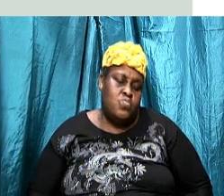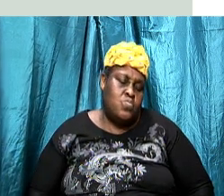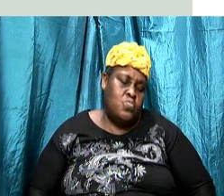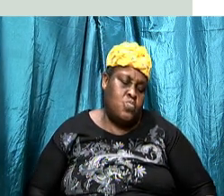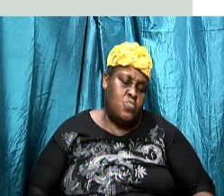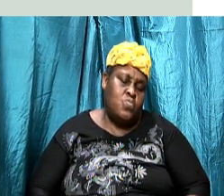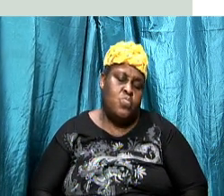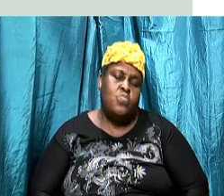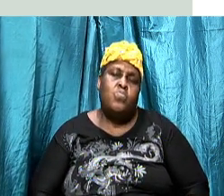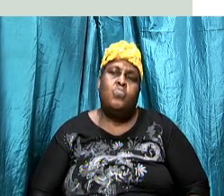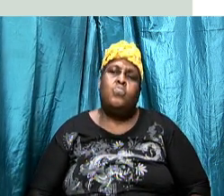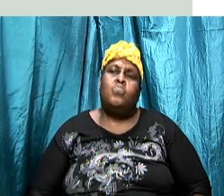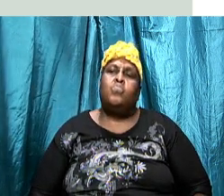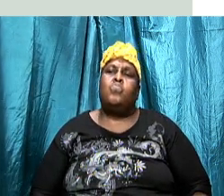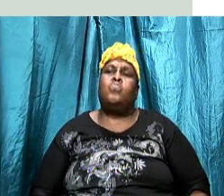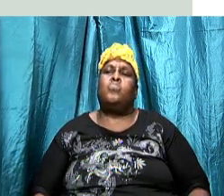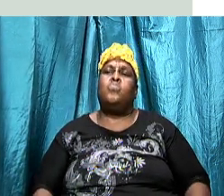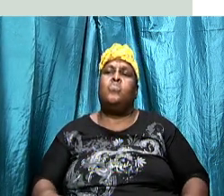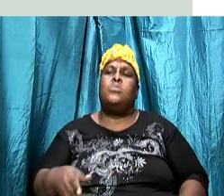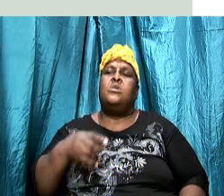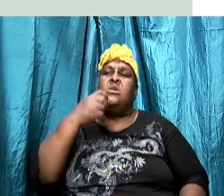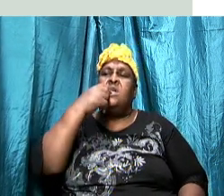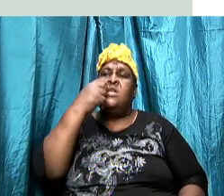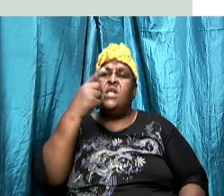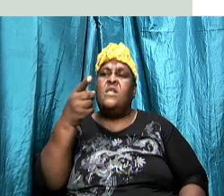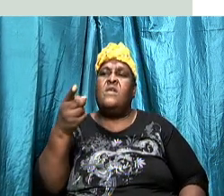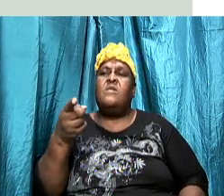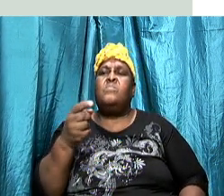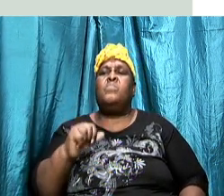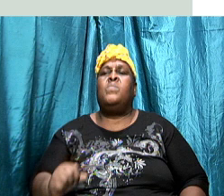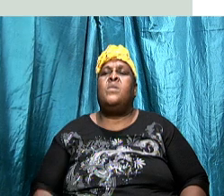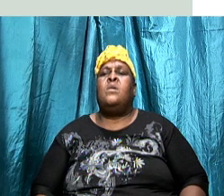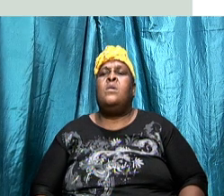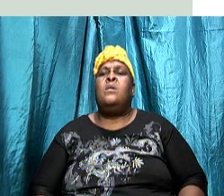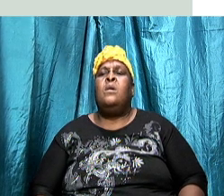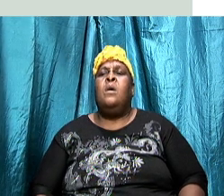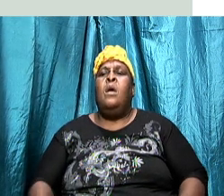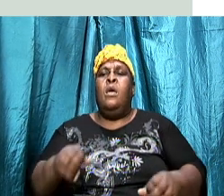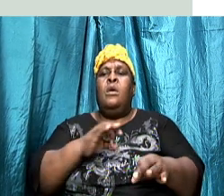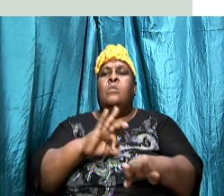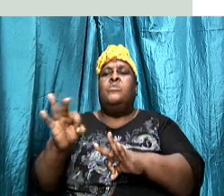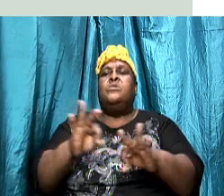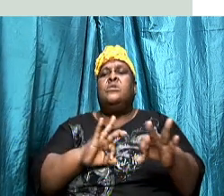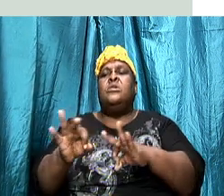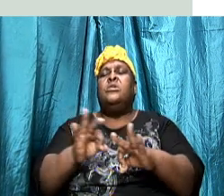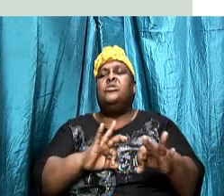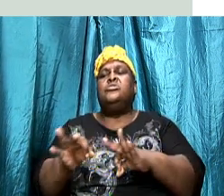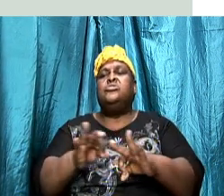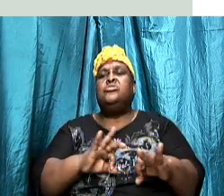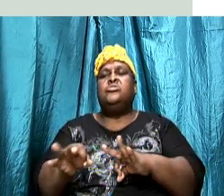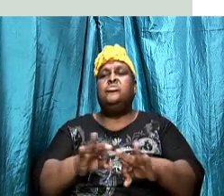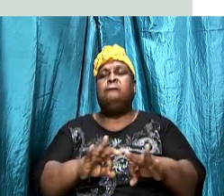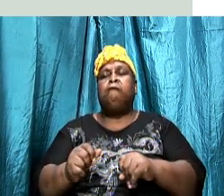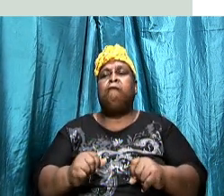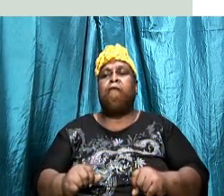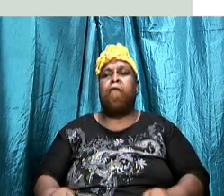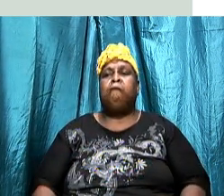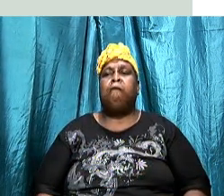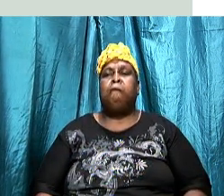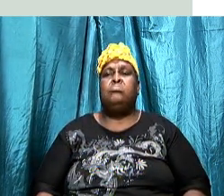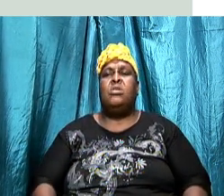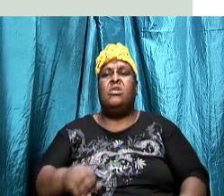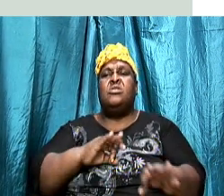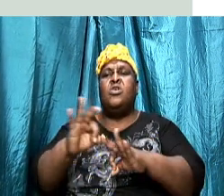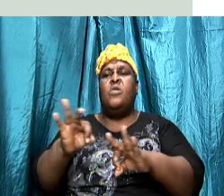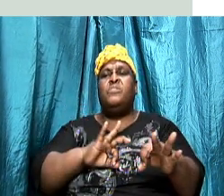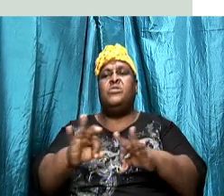to the saints in tongues, not in your native language. And so when this gift works with the other gift,